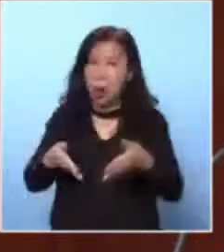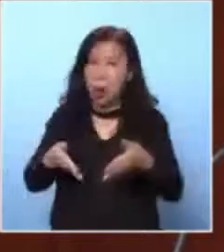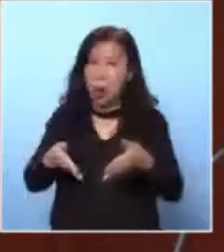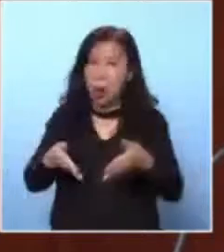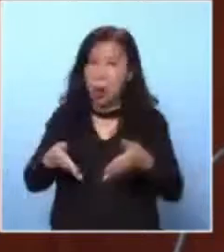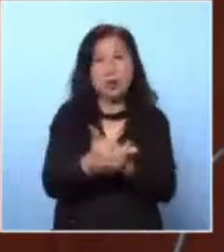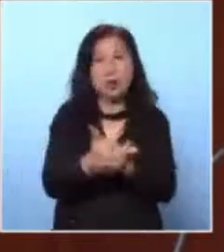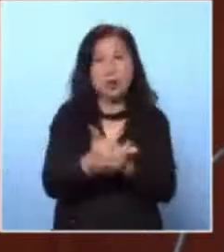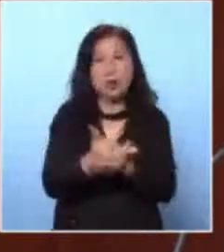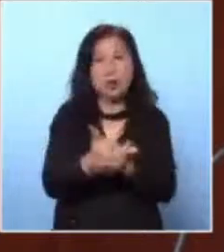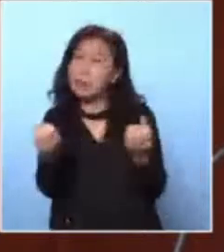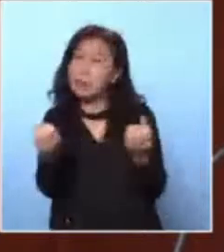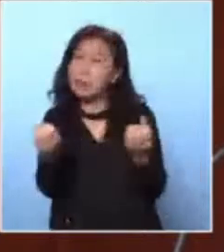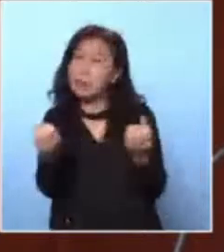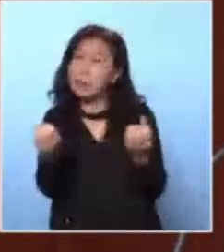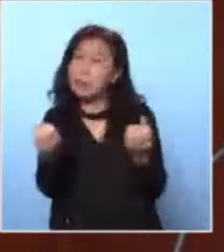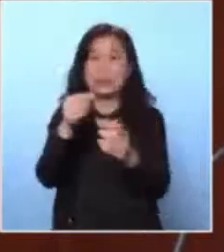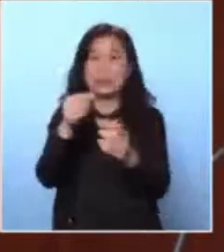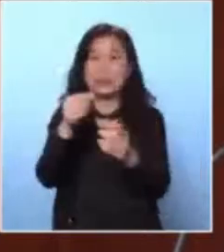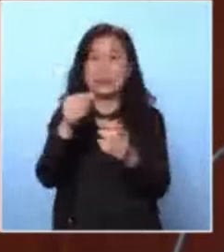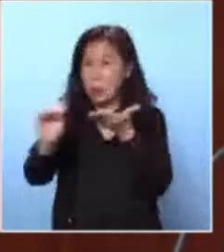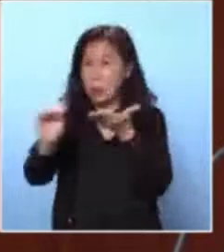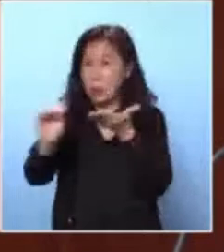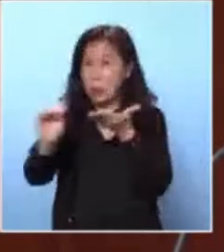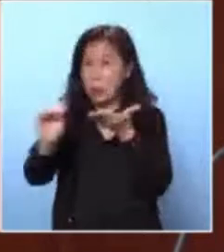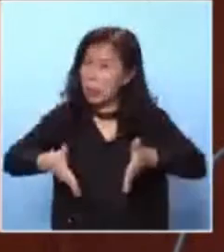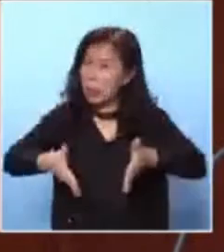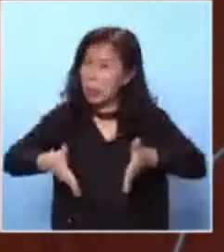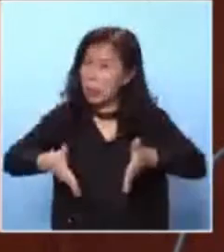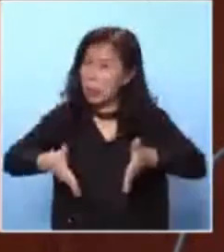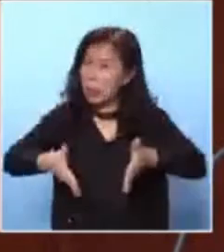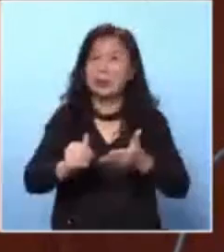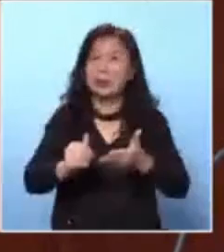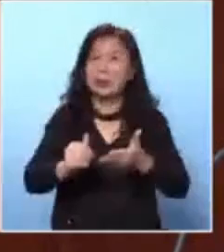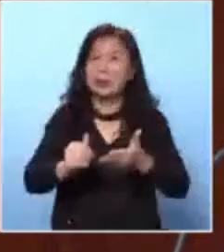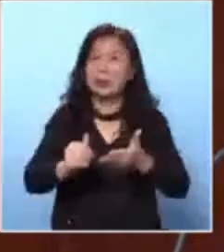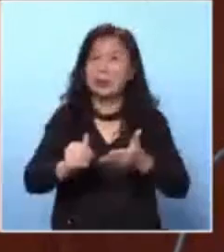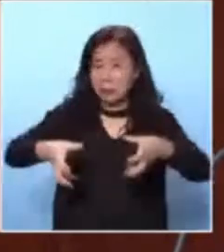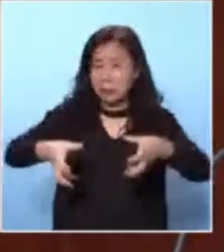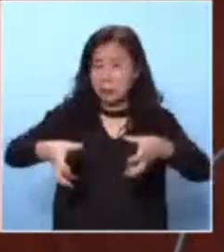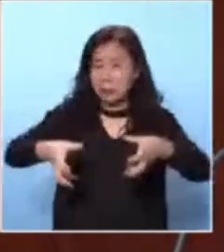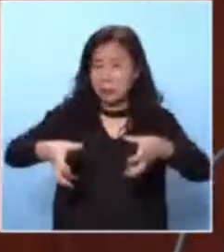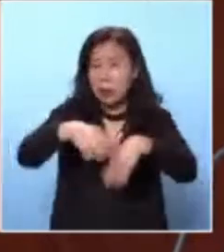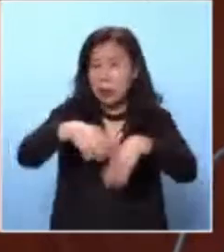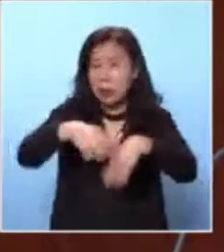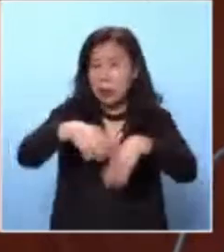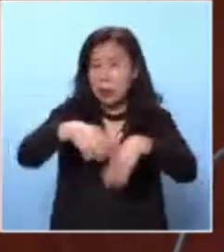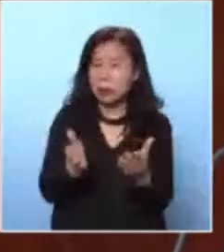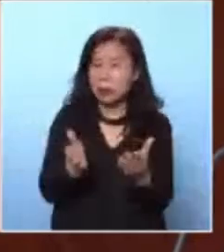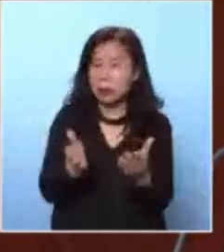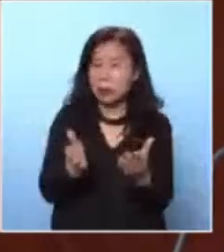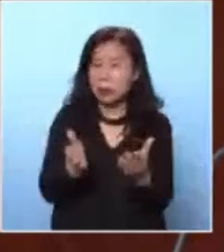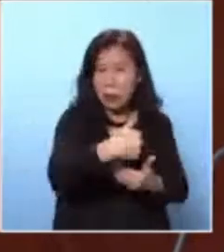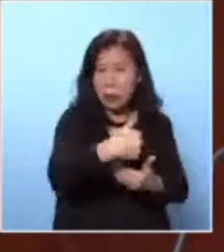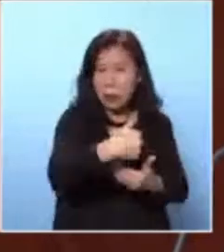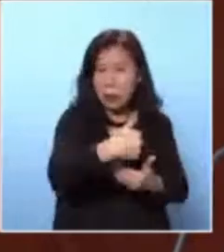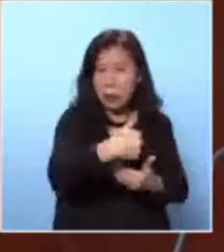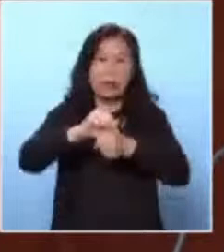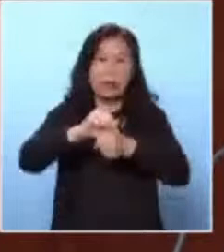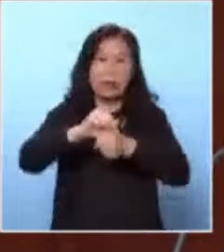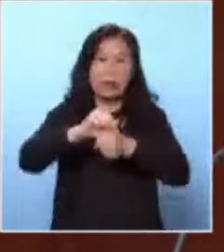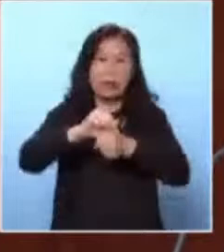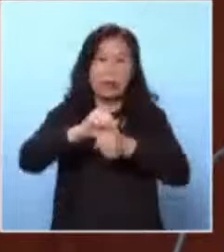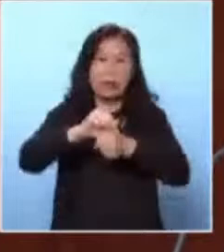beautification work of our city. The project will focus on developing the Shangmun River and Yuen Long Naula